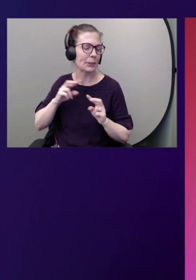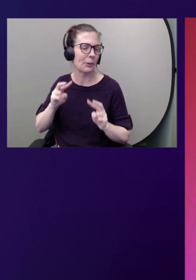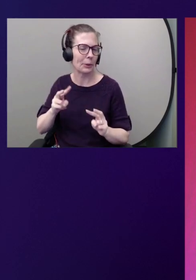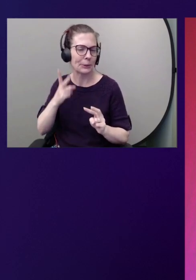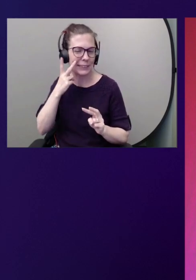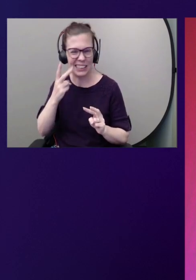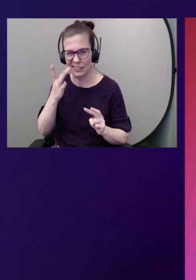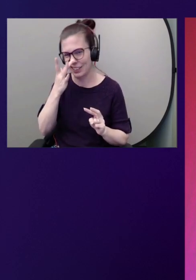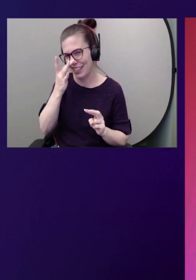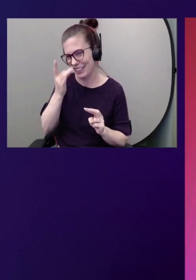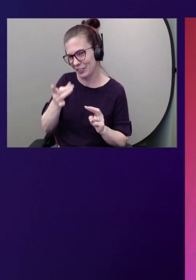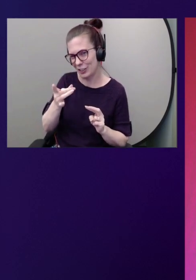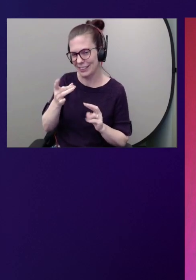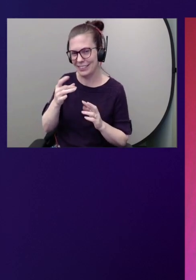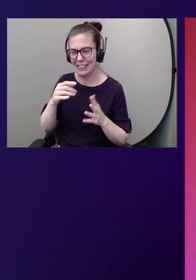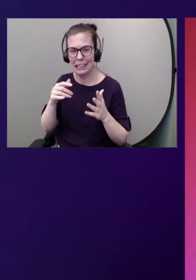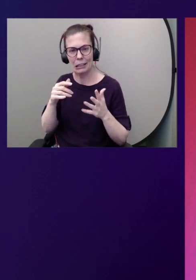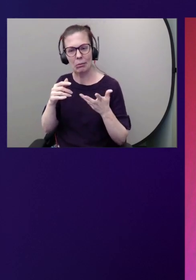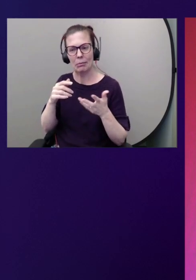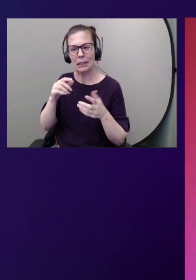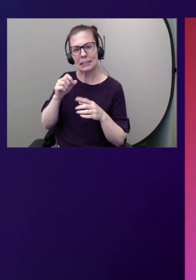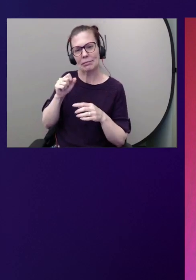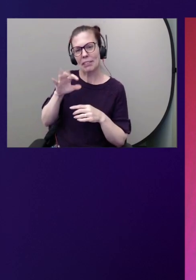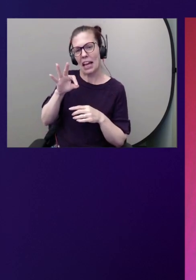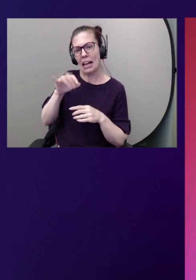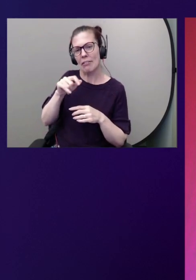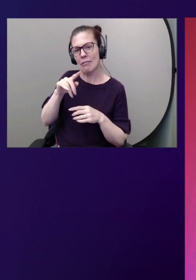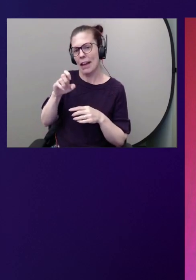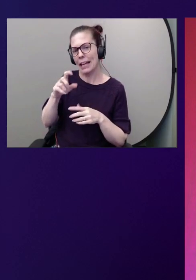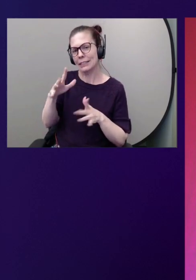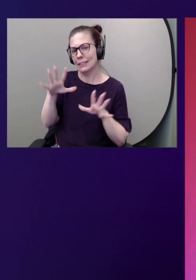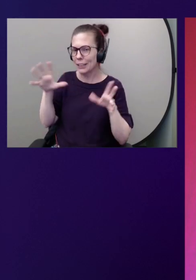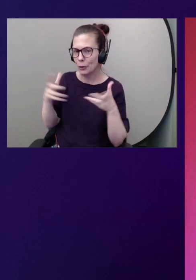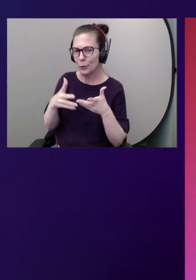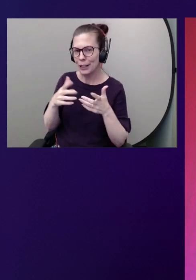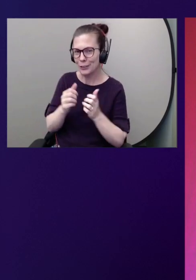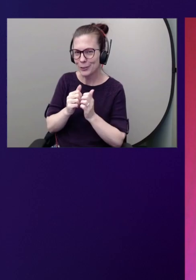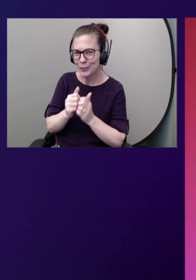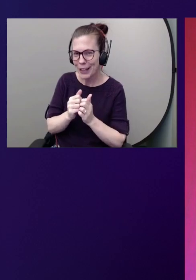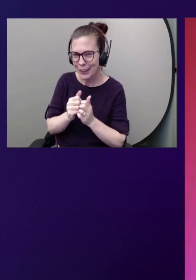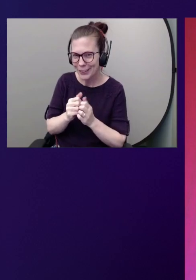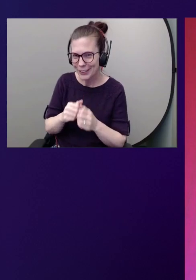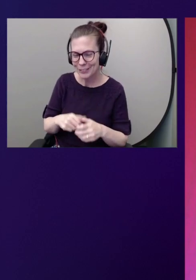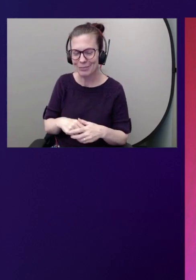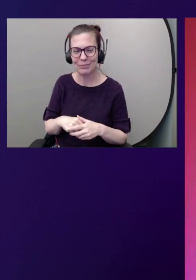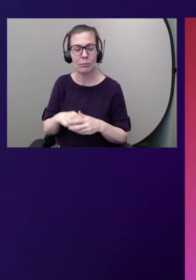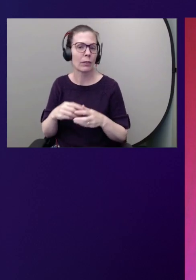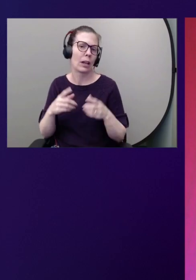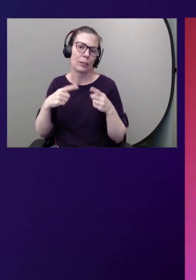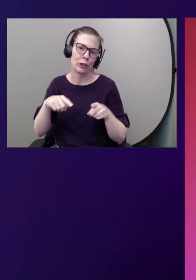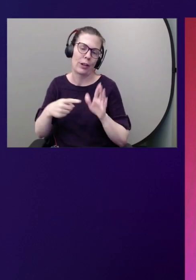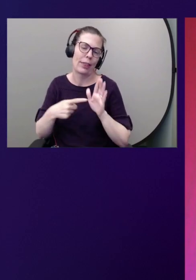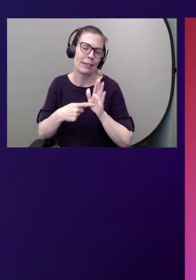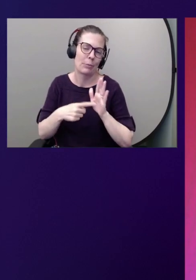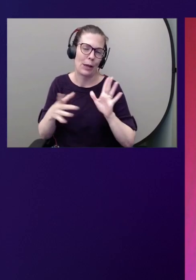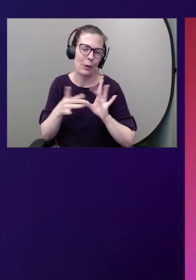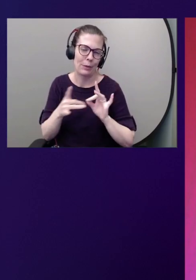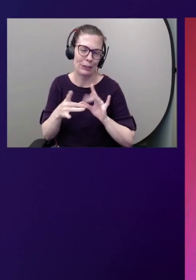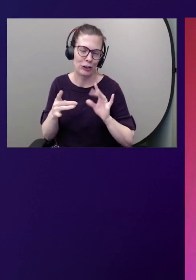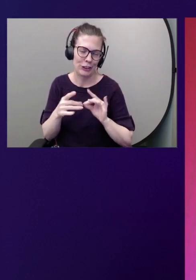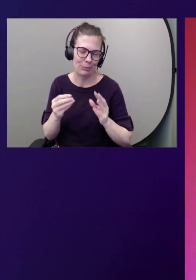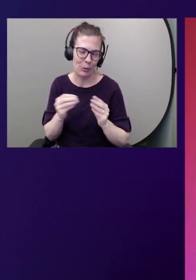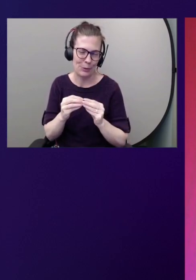little kismet, a little fate, I think, that brought us together. During the demo, I'll bring it up. I'll talk about it.